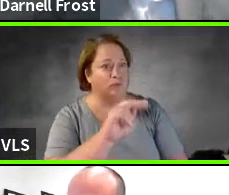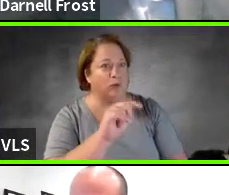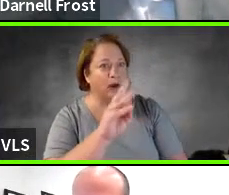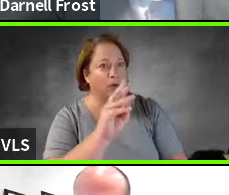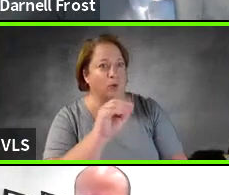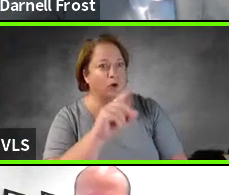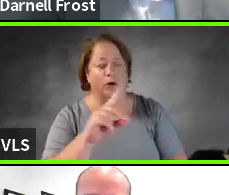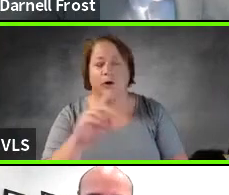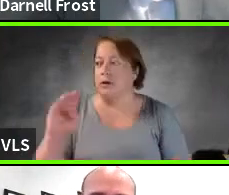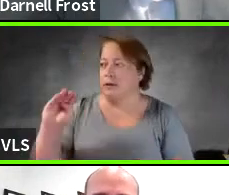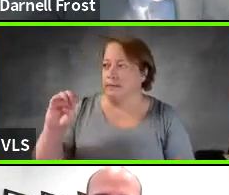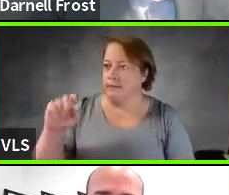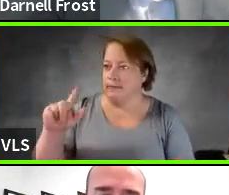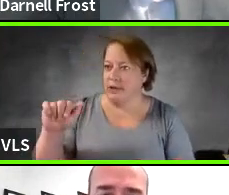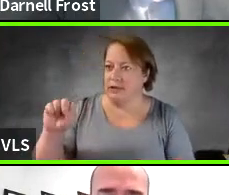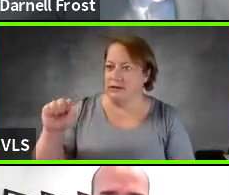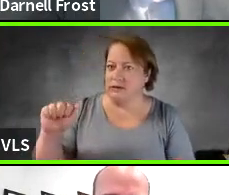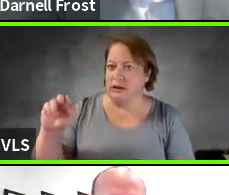Melissa Nairt.